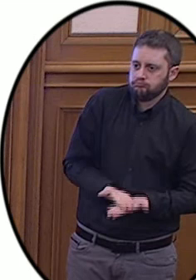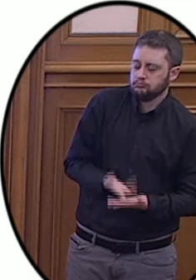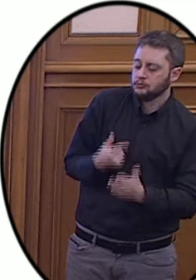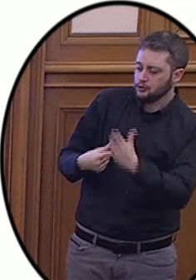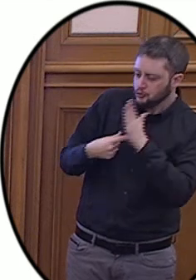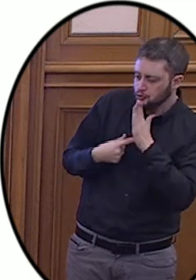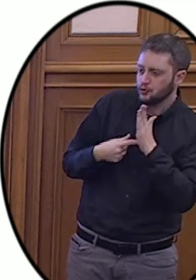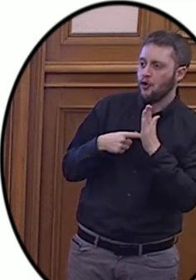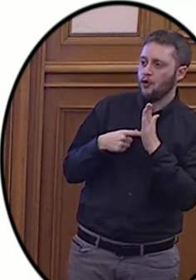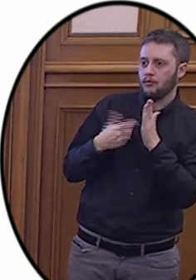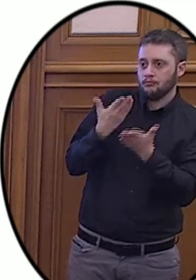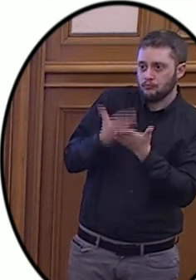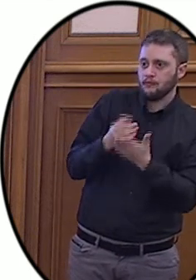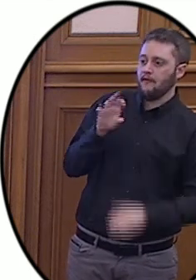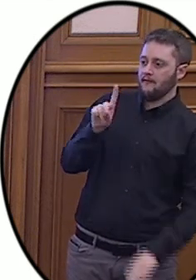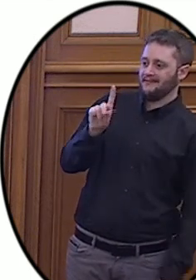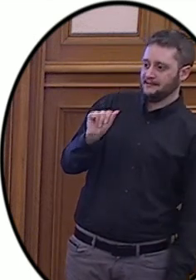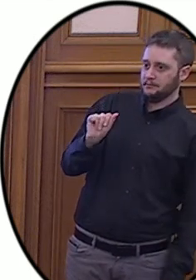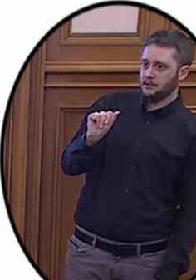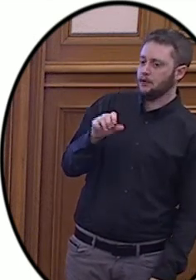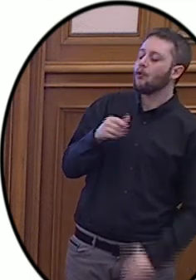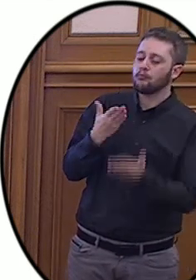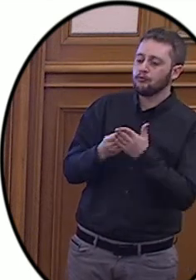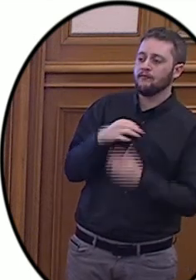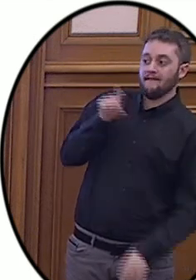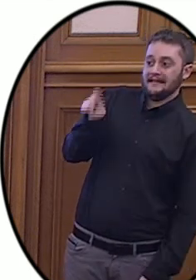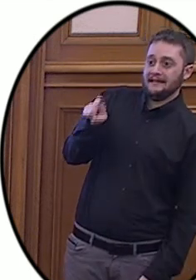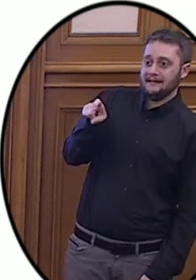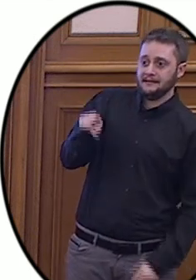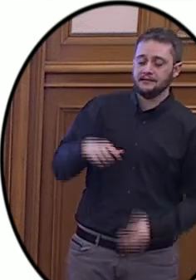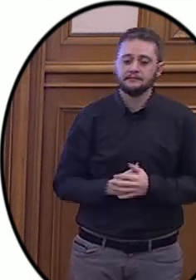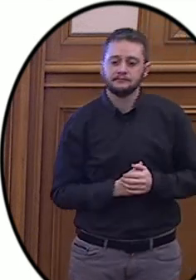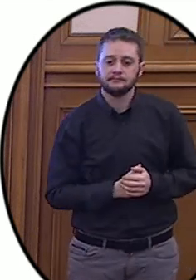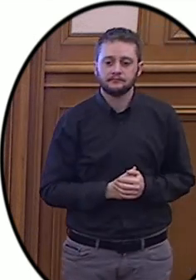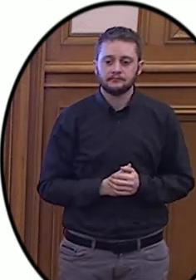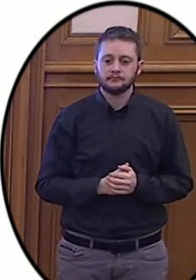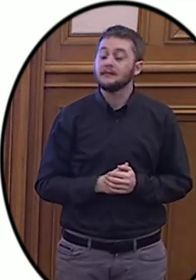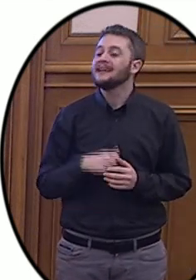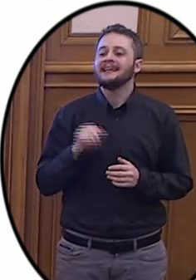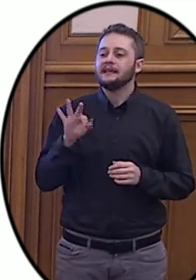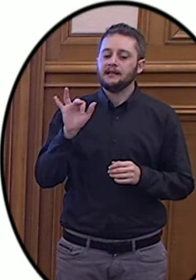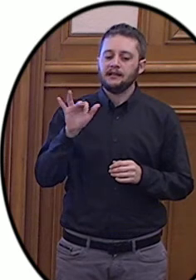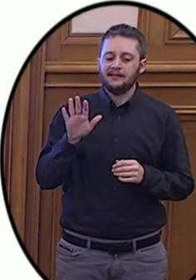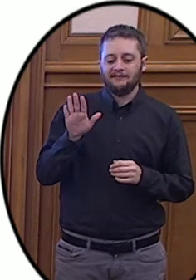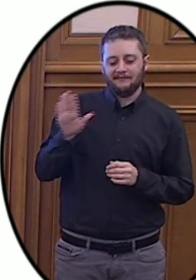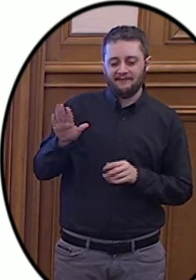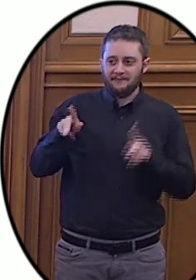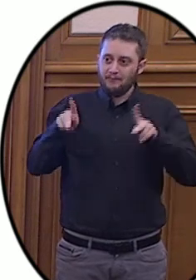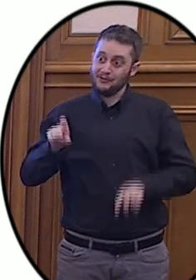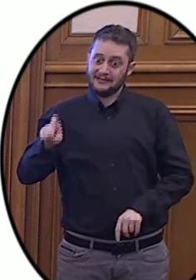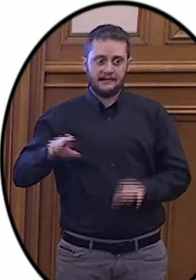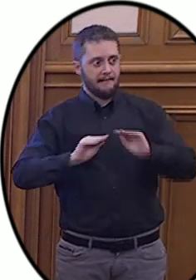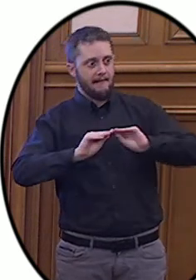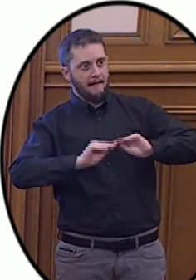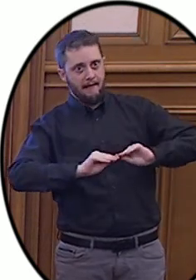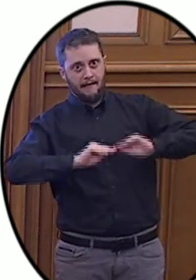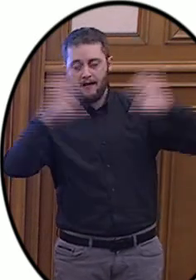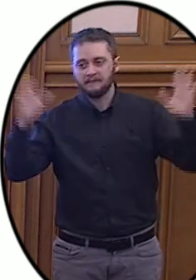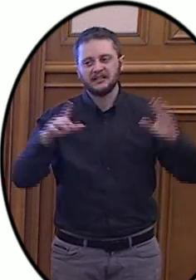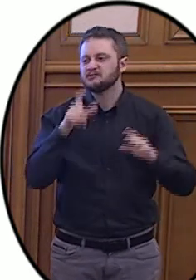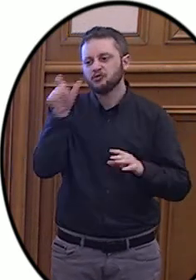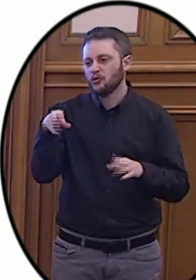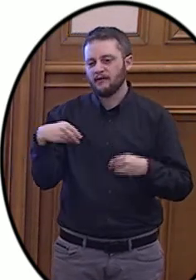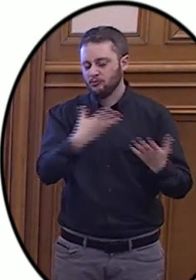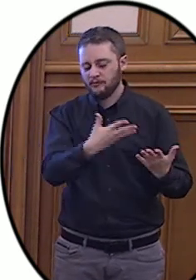accommodation or modification unless that need is obvious. And the